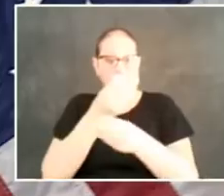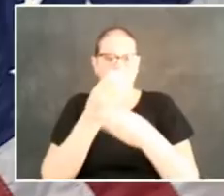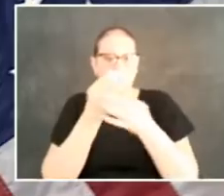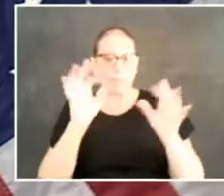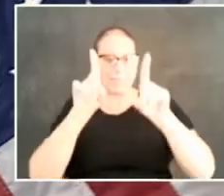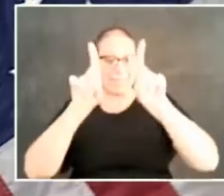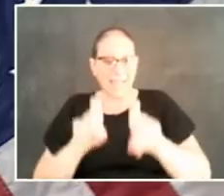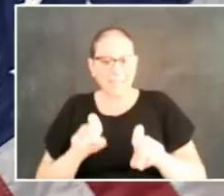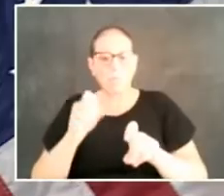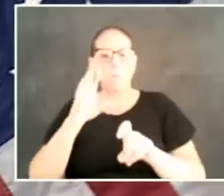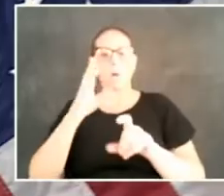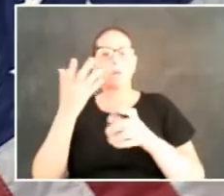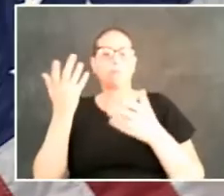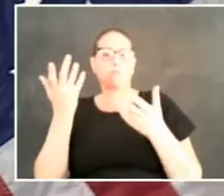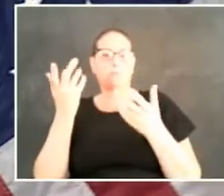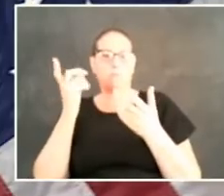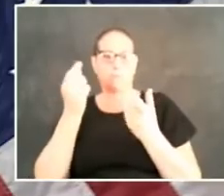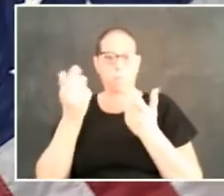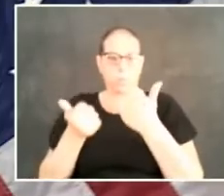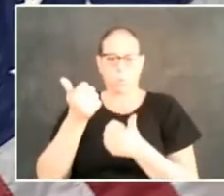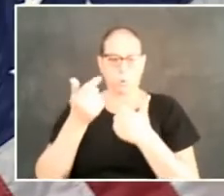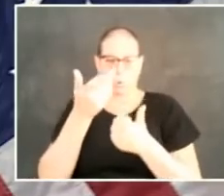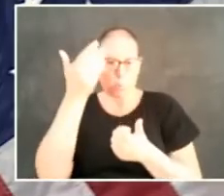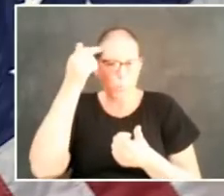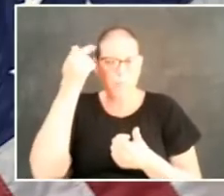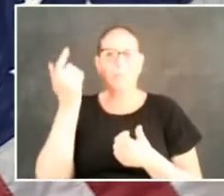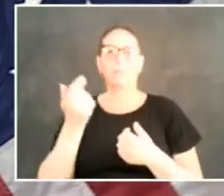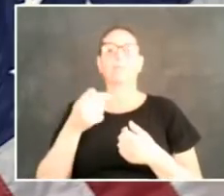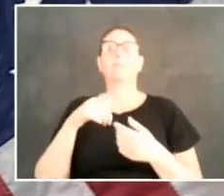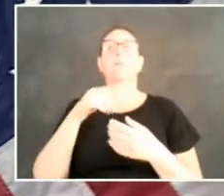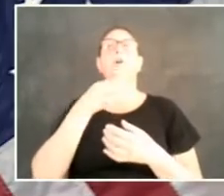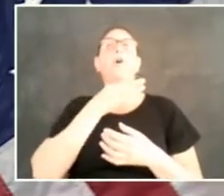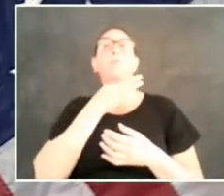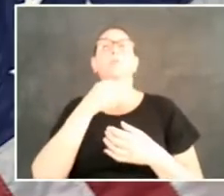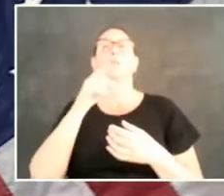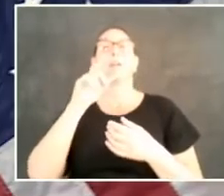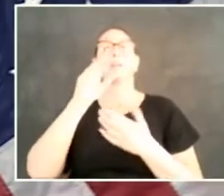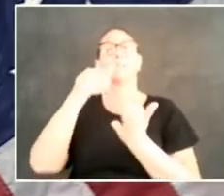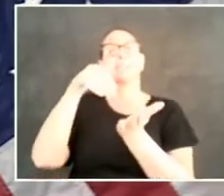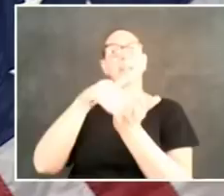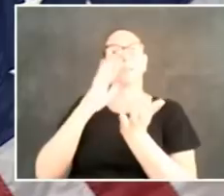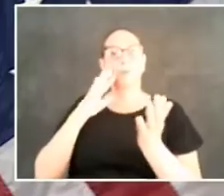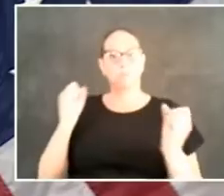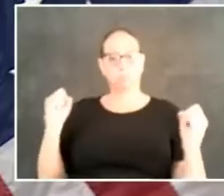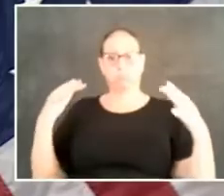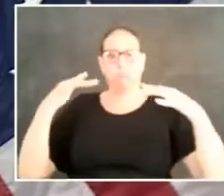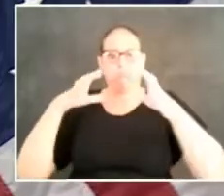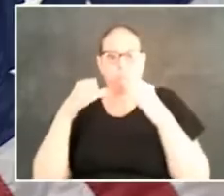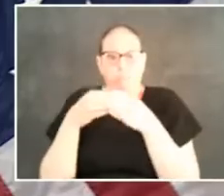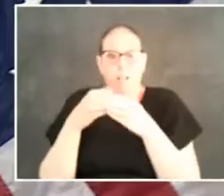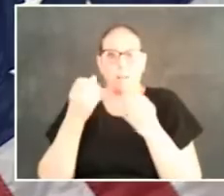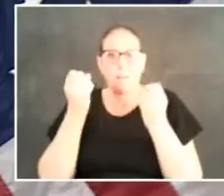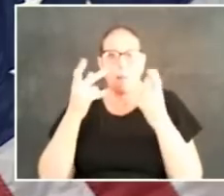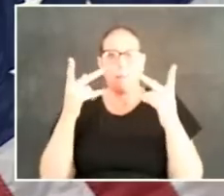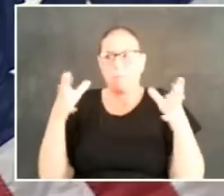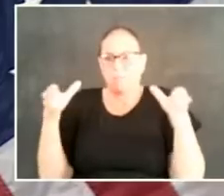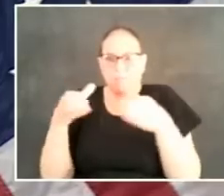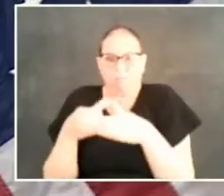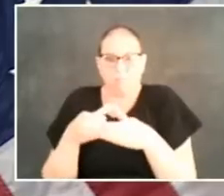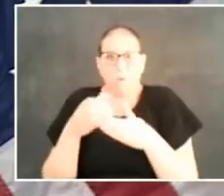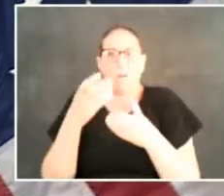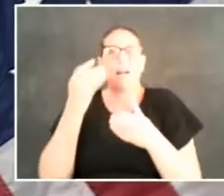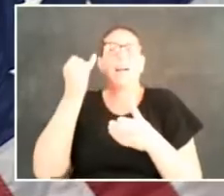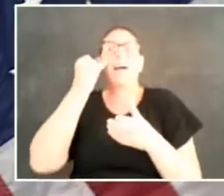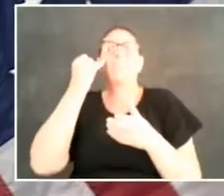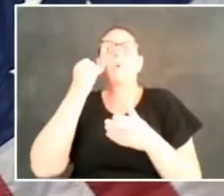places be crowded? In other words, will they be afraid to go down? Will there be measures taken to make sure that